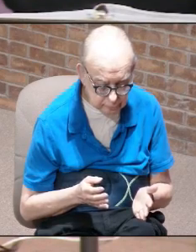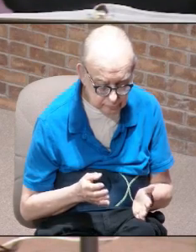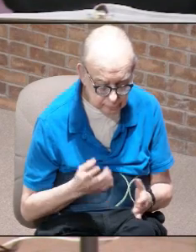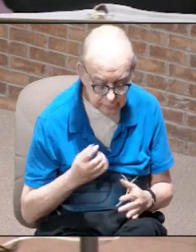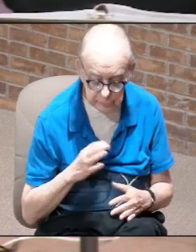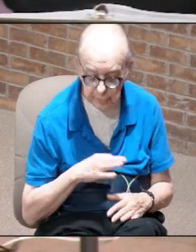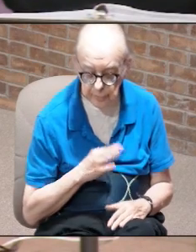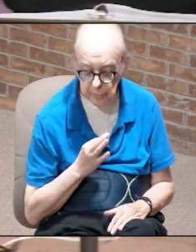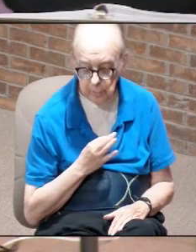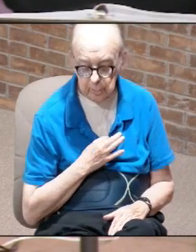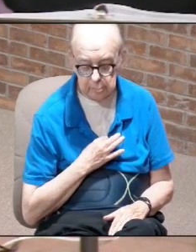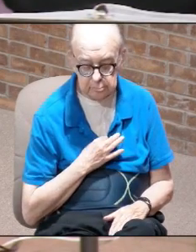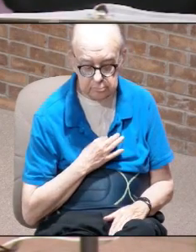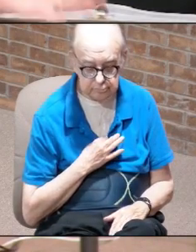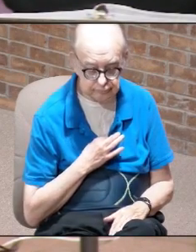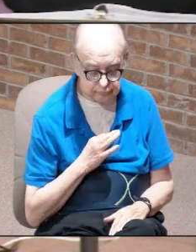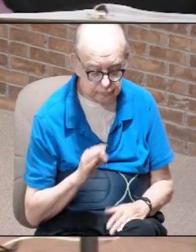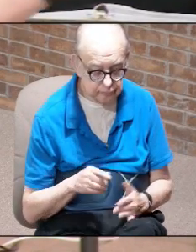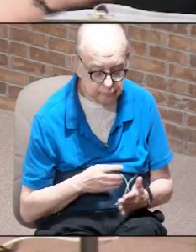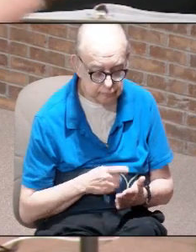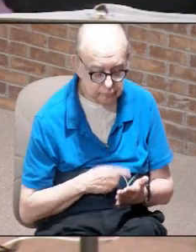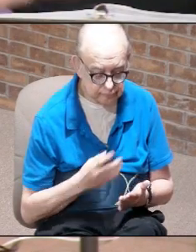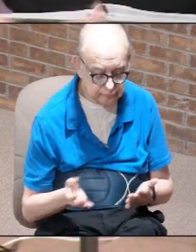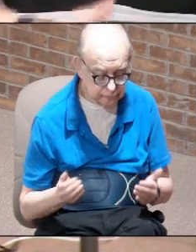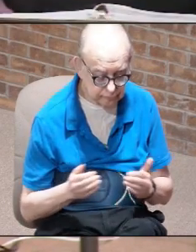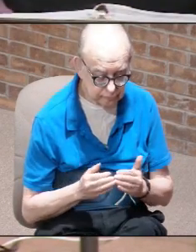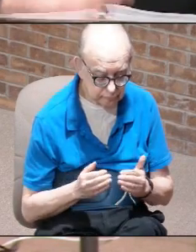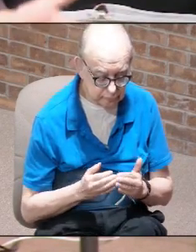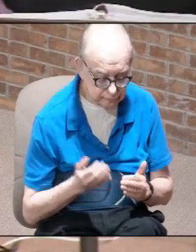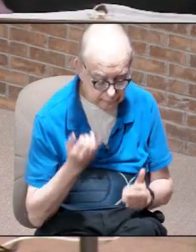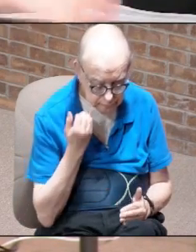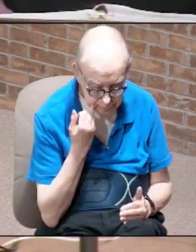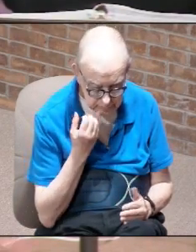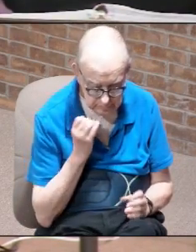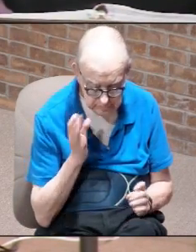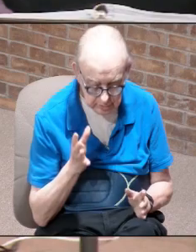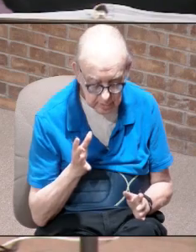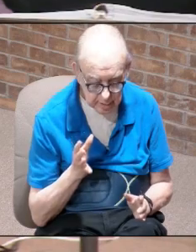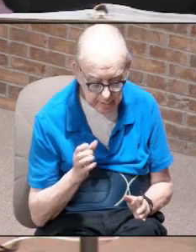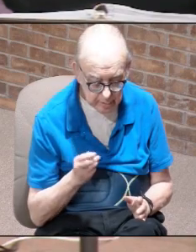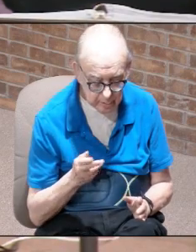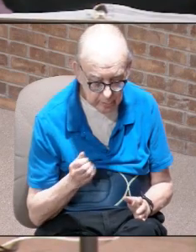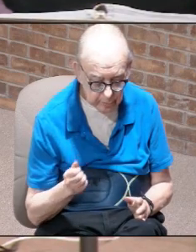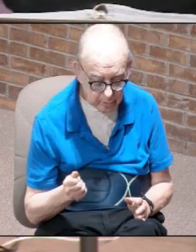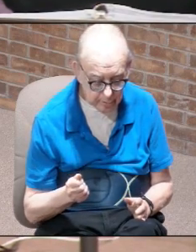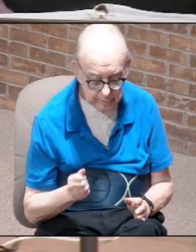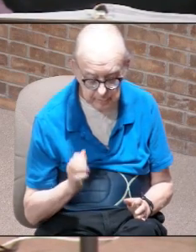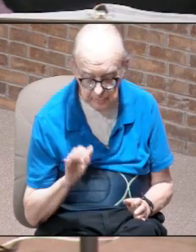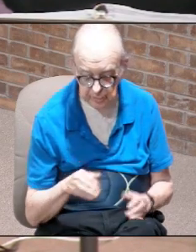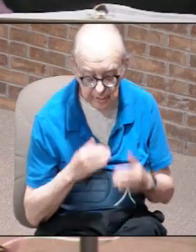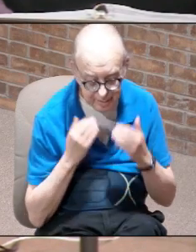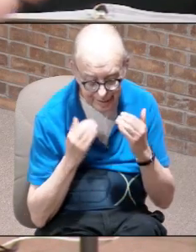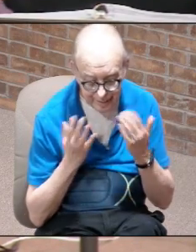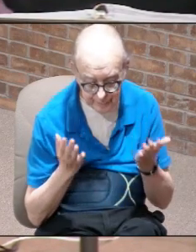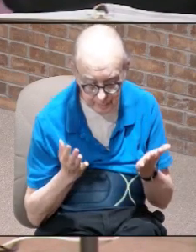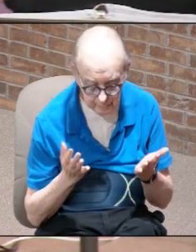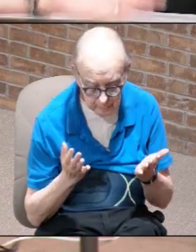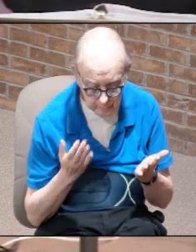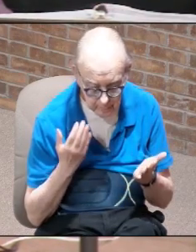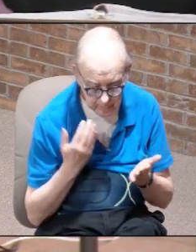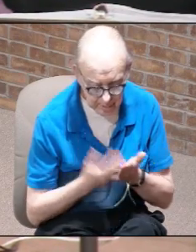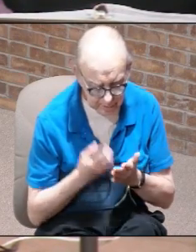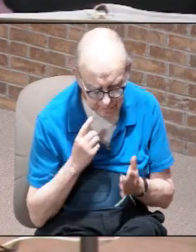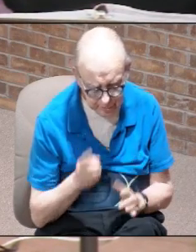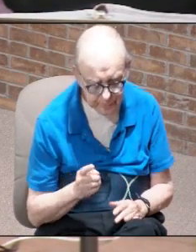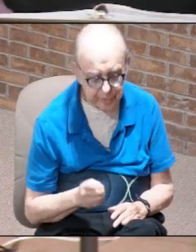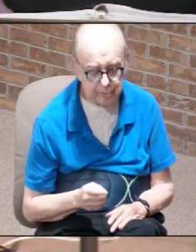soul. There are sometimes, even if you don't like the joke, laugh. Okay? It's good for